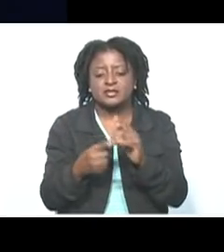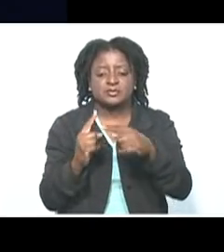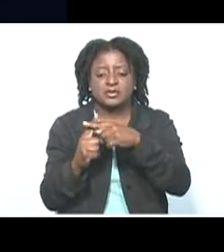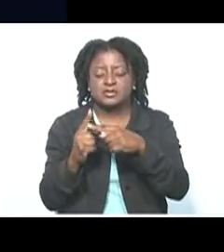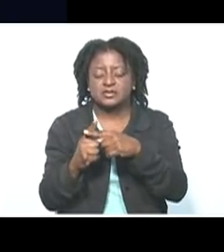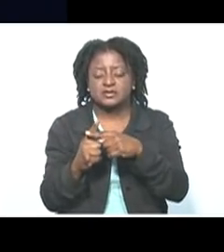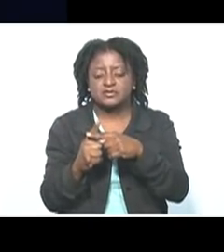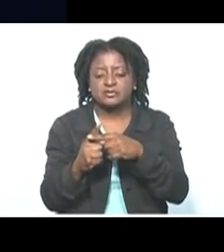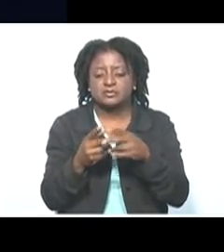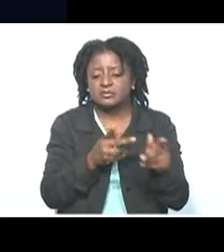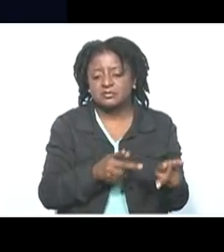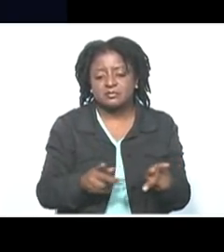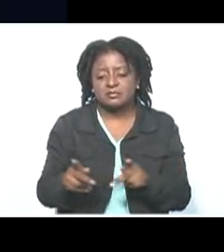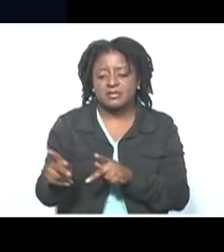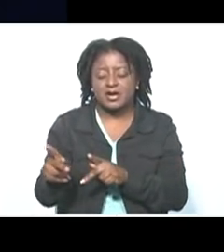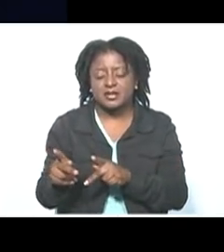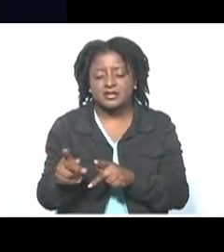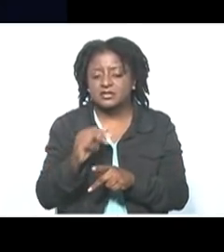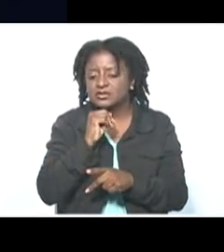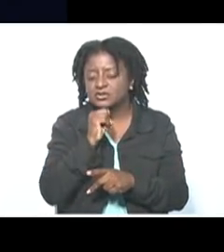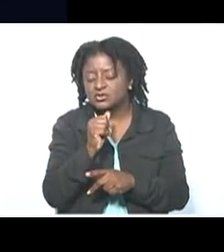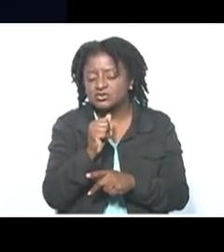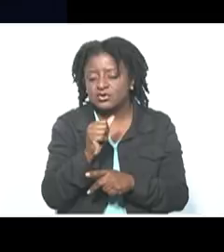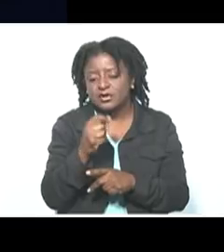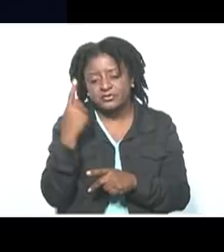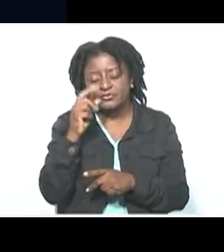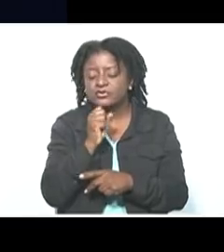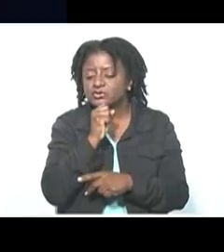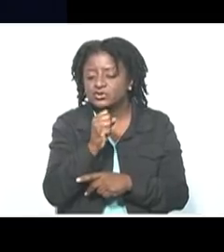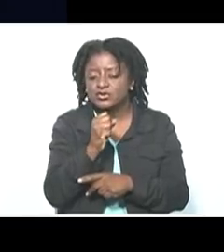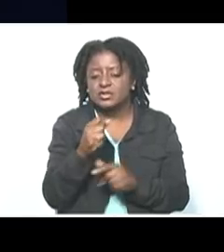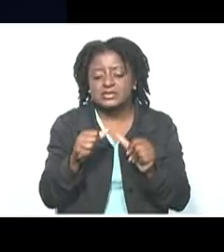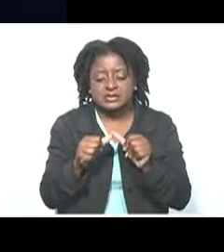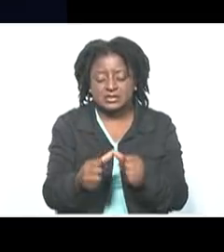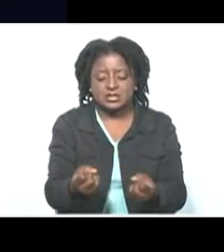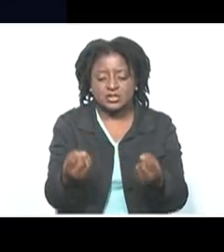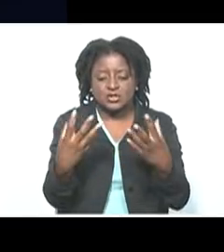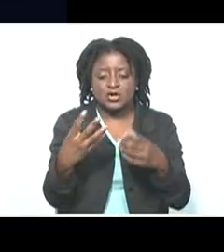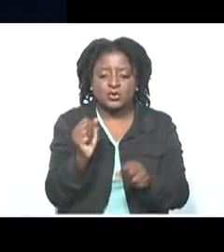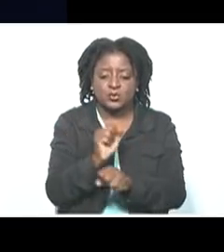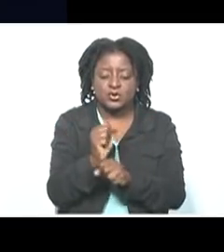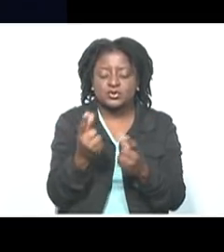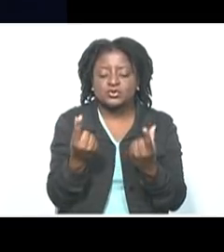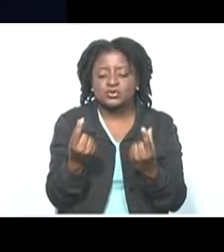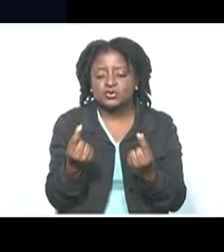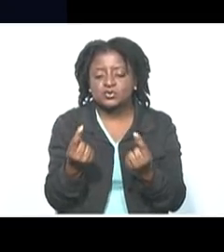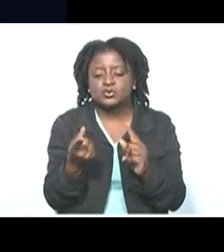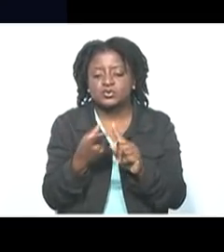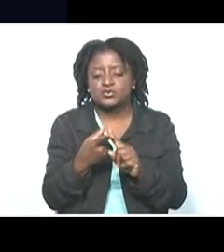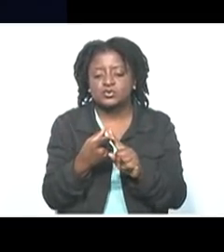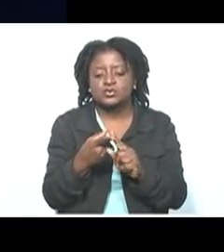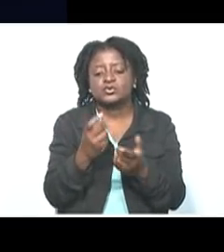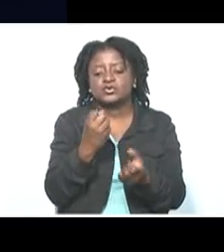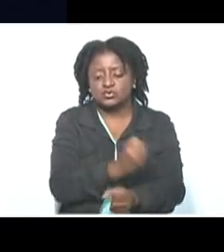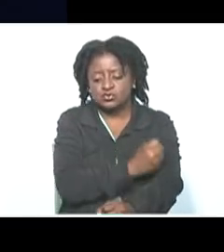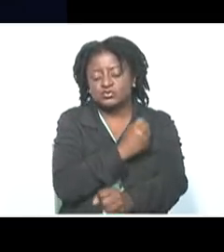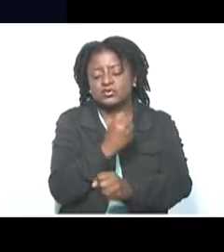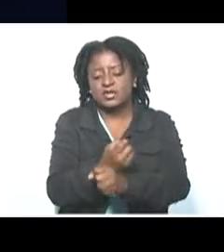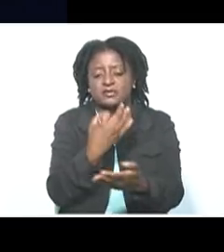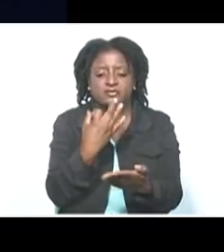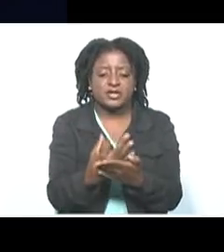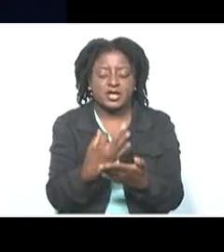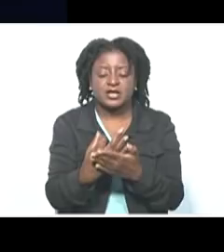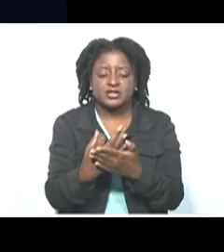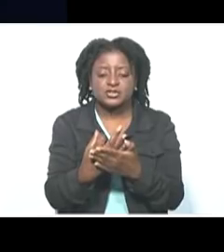assured. There is still much work to do to strengthen financial institutions in